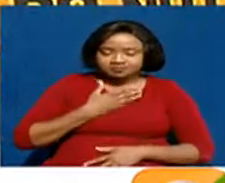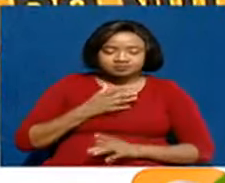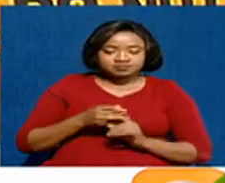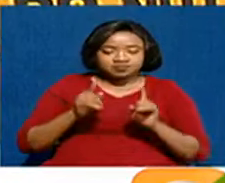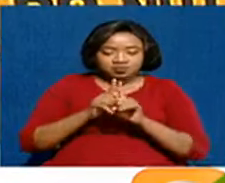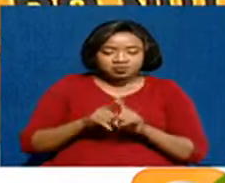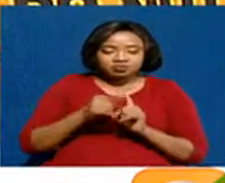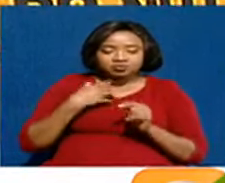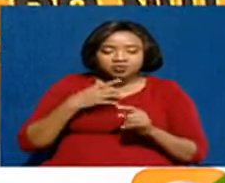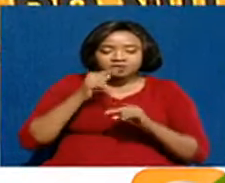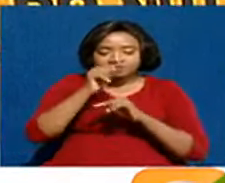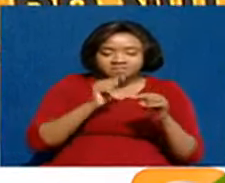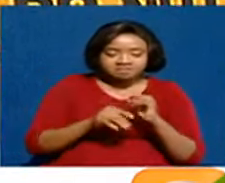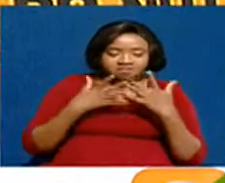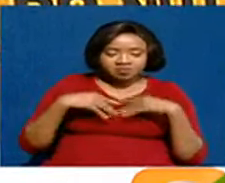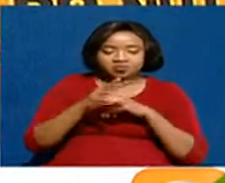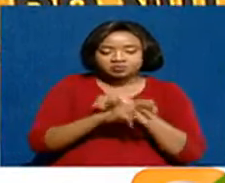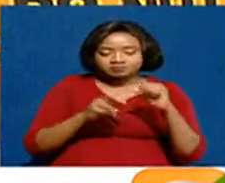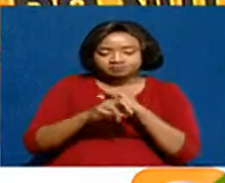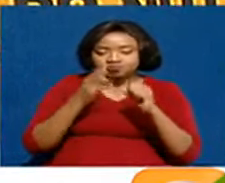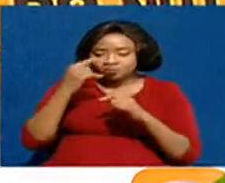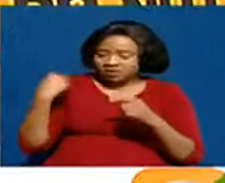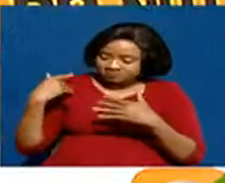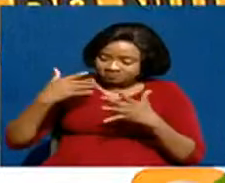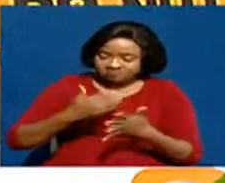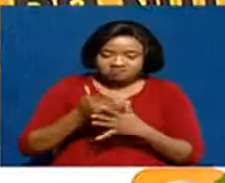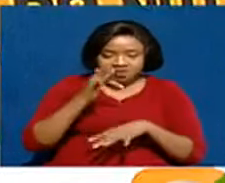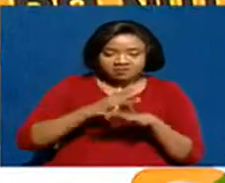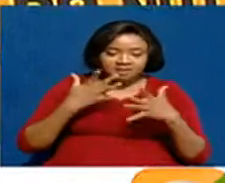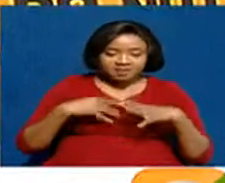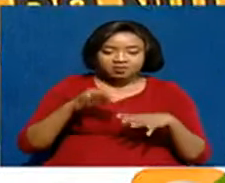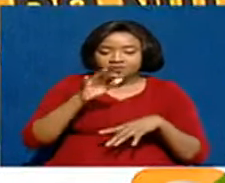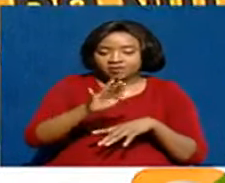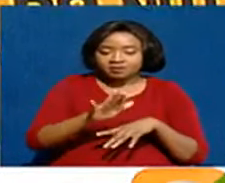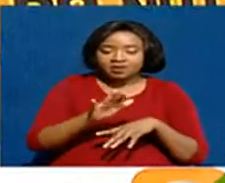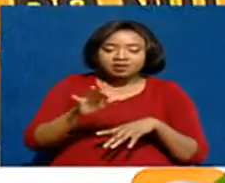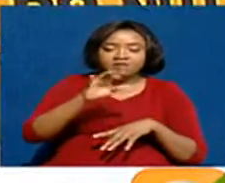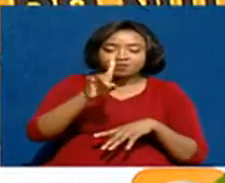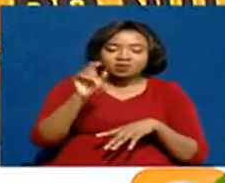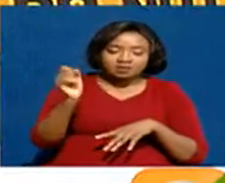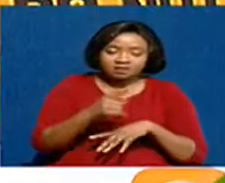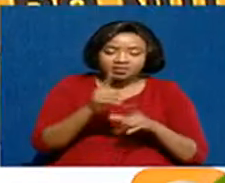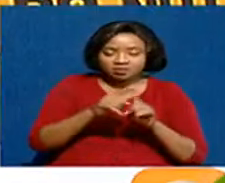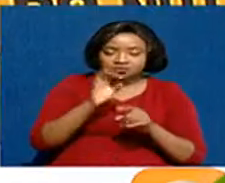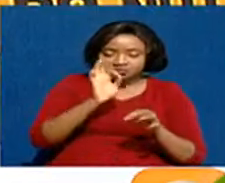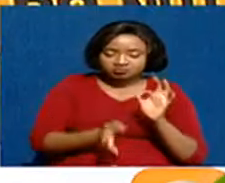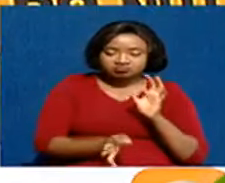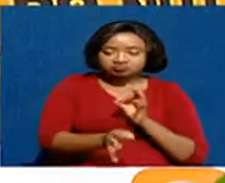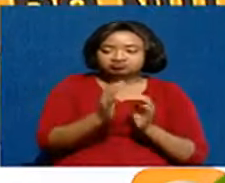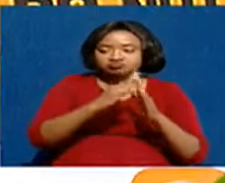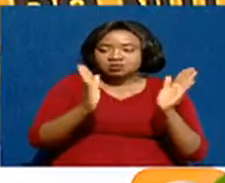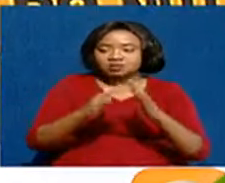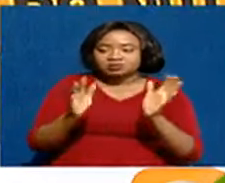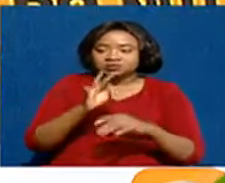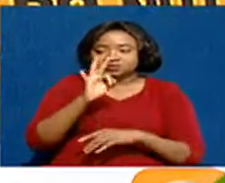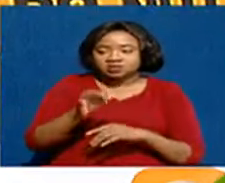suspected livestock thieves who had terrorized residents of the area for 1 month and torched three houses in Kambi. Moto.